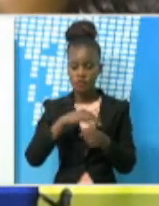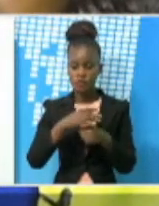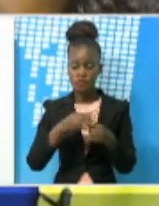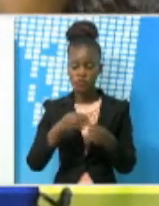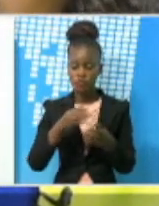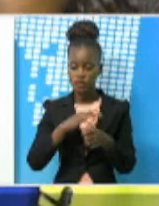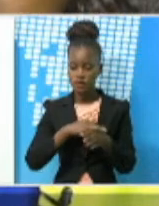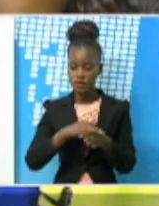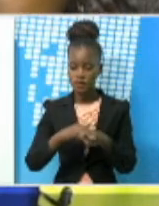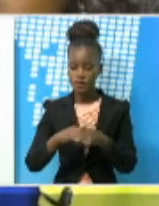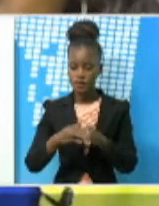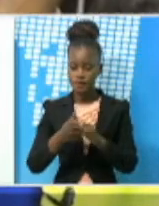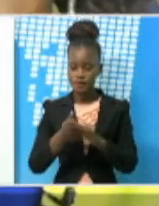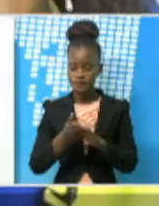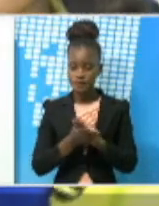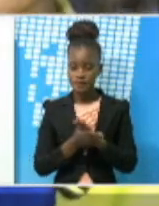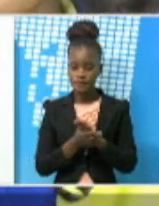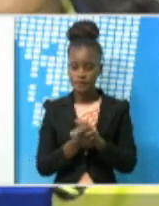cement, and